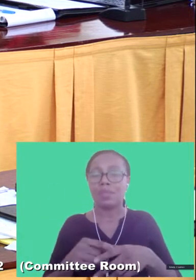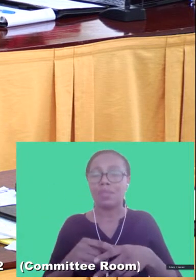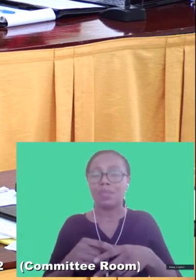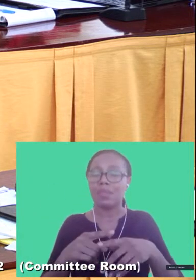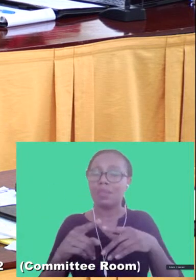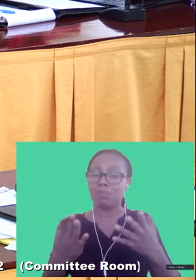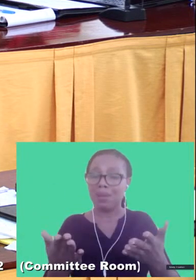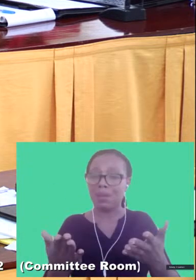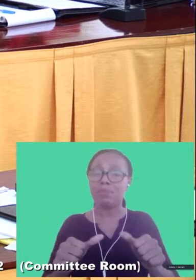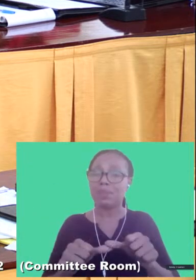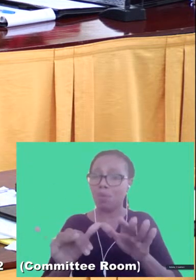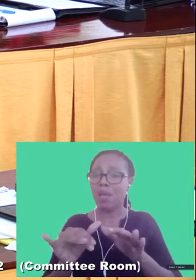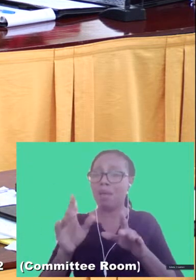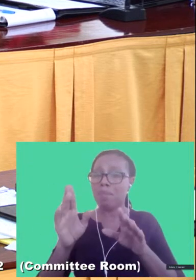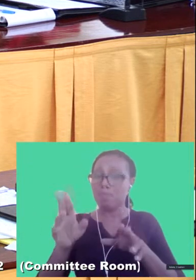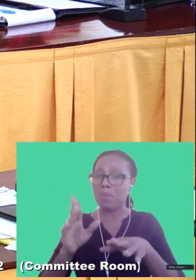been